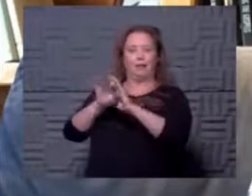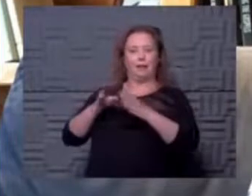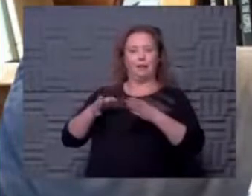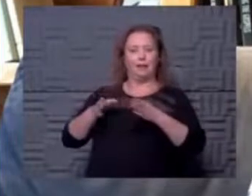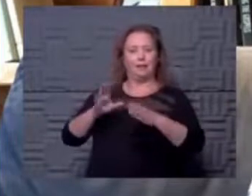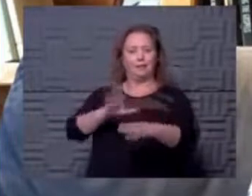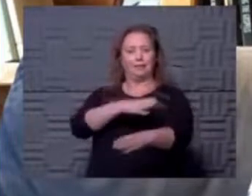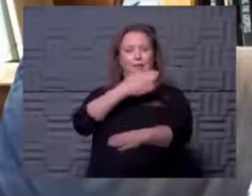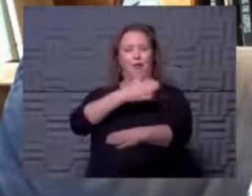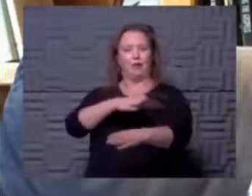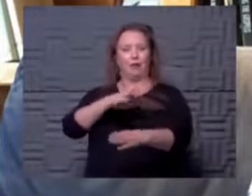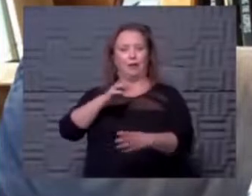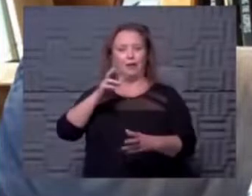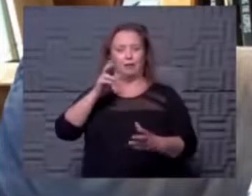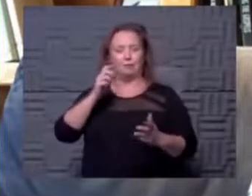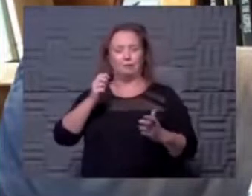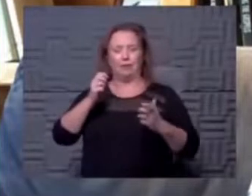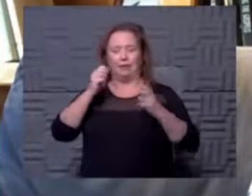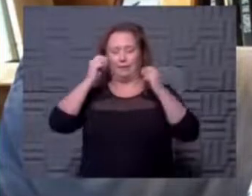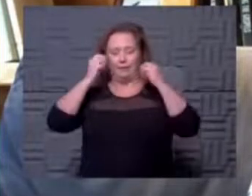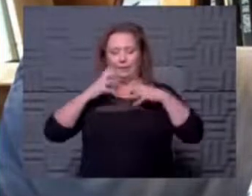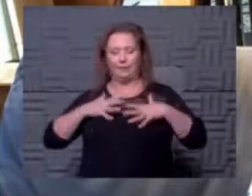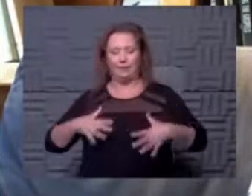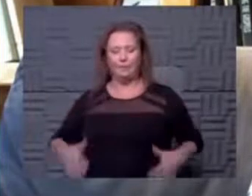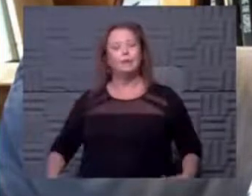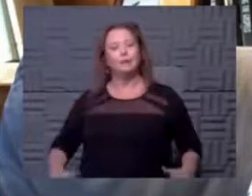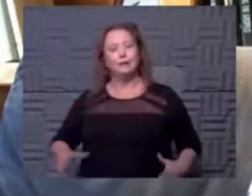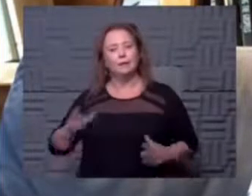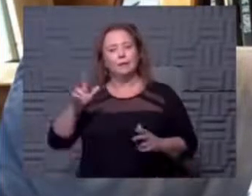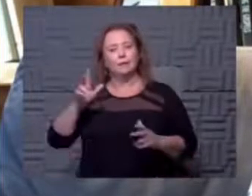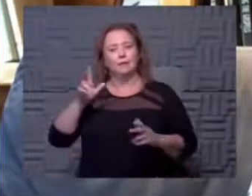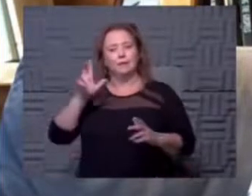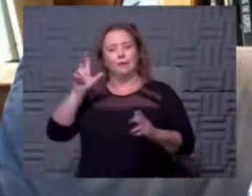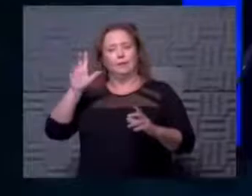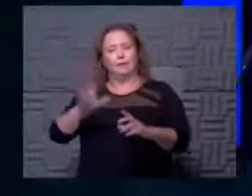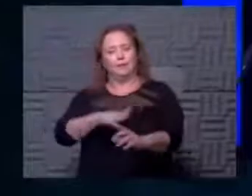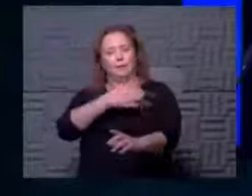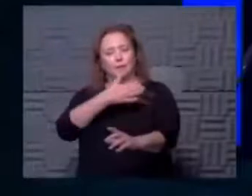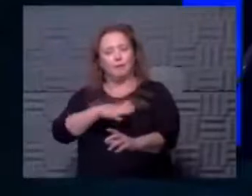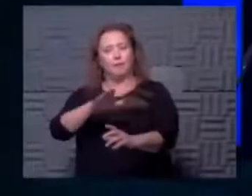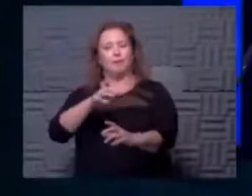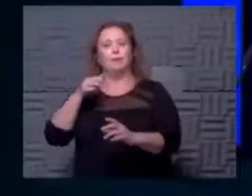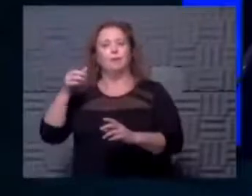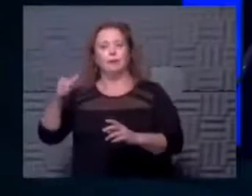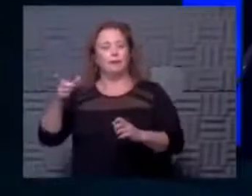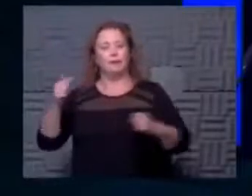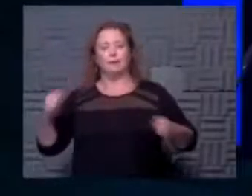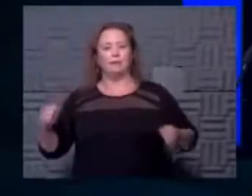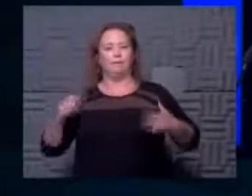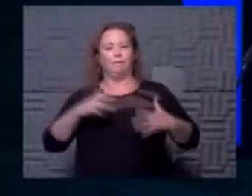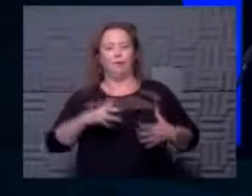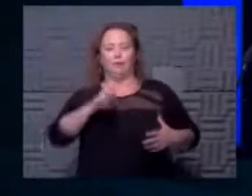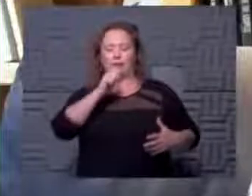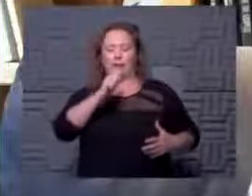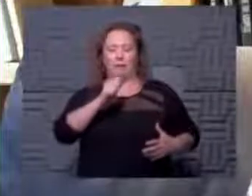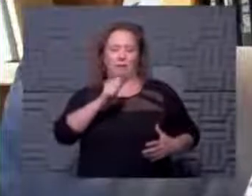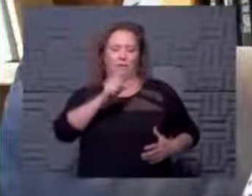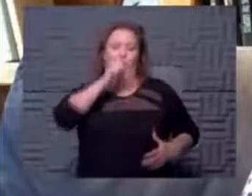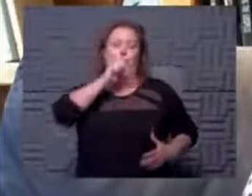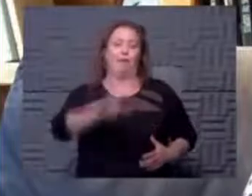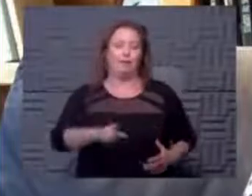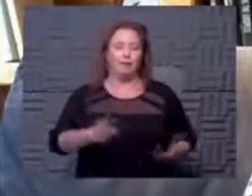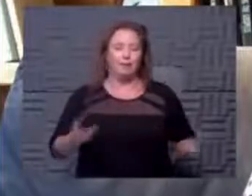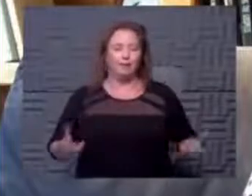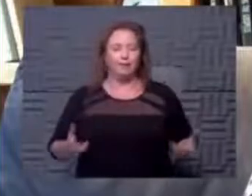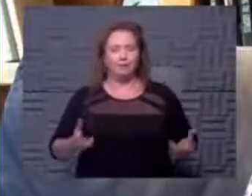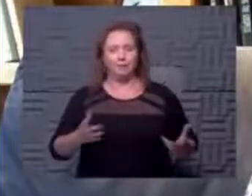I just let it sweep over me. And again, it reminds me that this fear is not the ultimate reality. And it